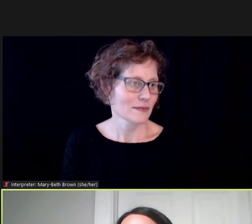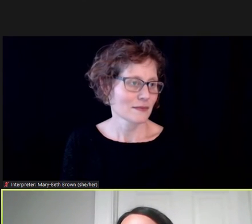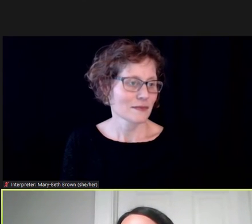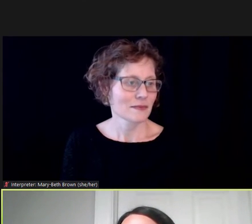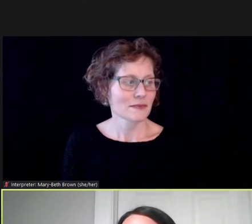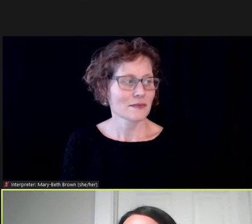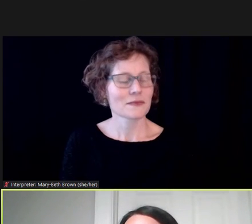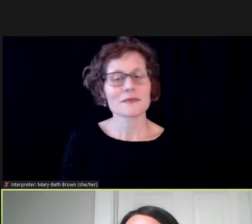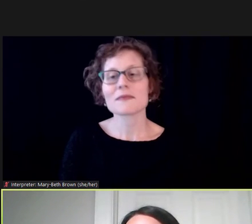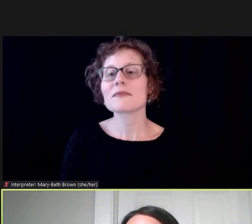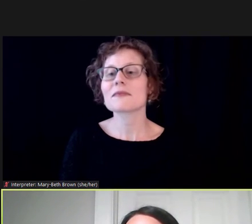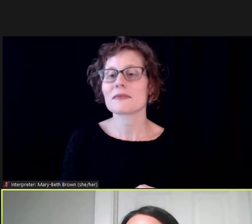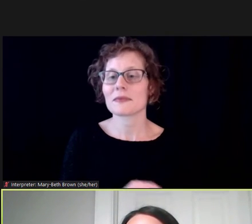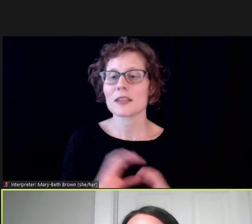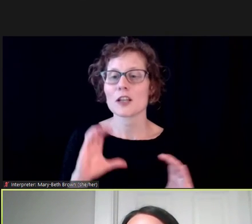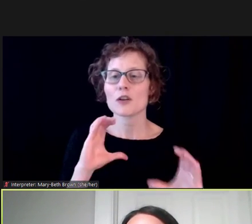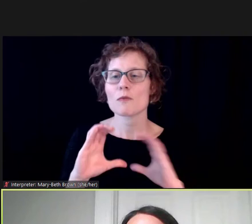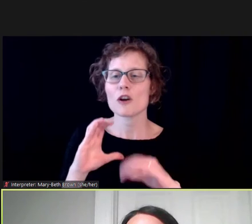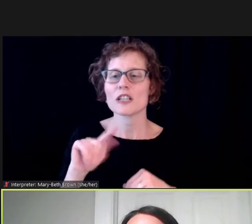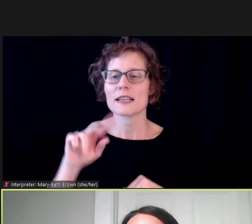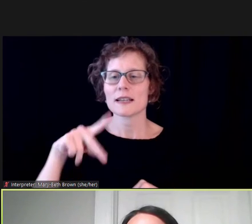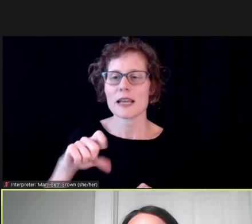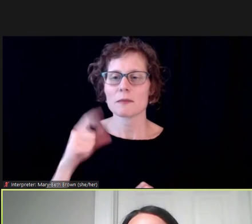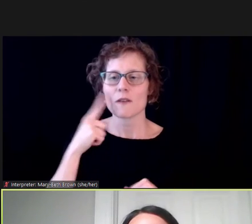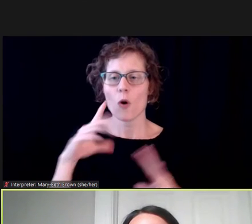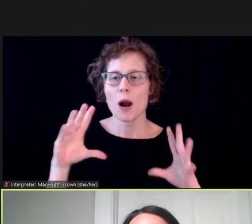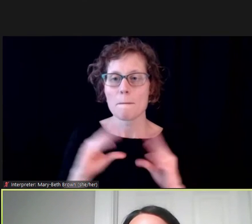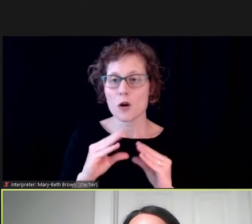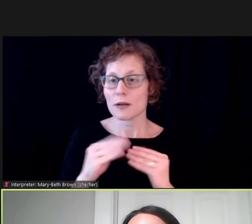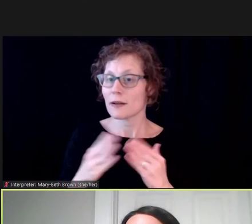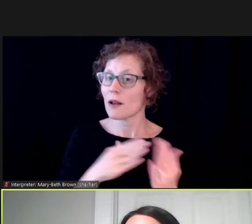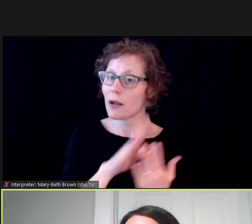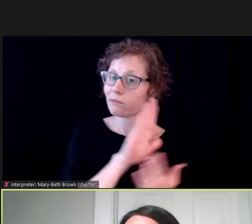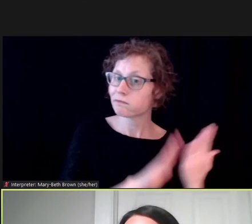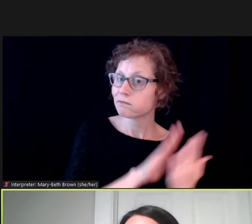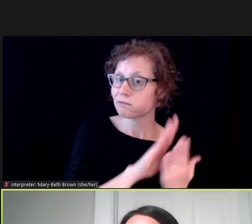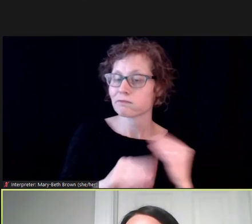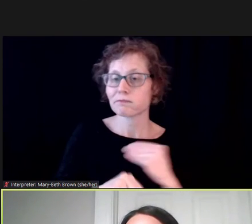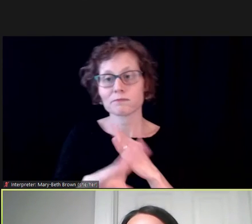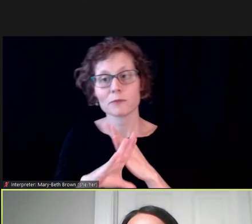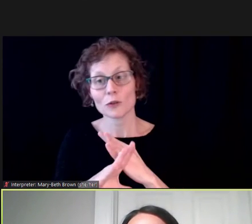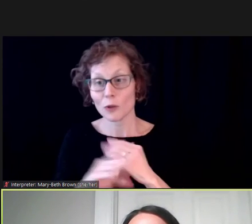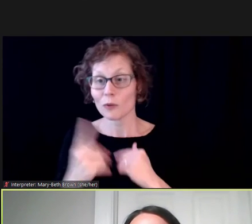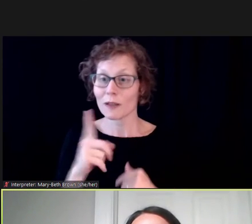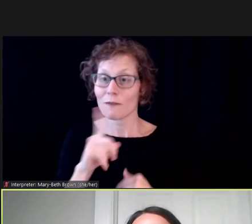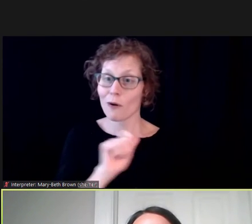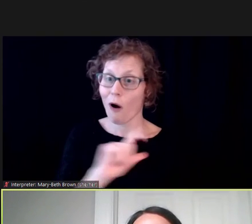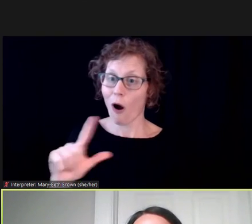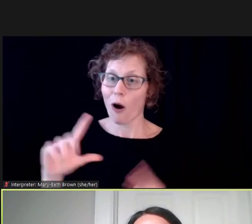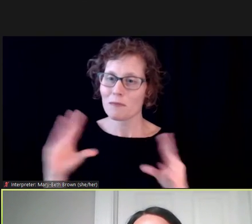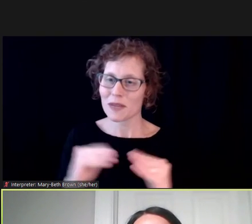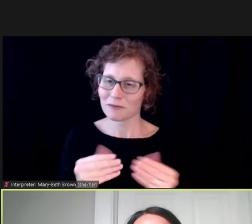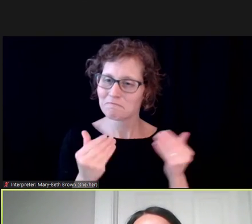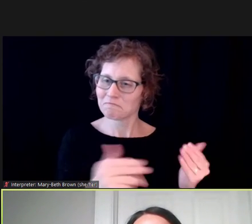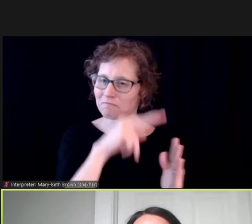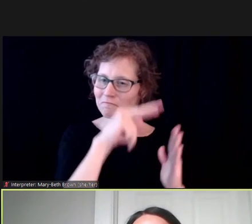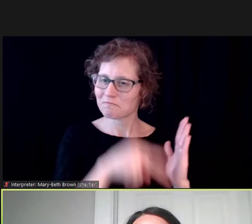These are your meeting communication tips, whether in person, virtual, or for all meetings. Go ahead and take a look at